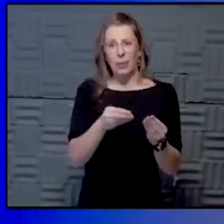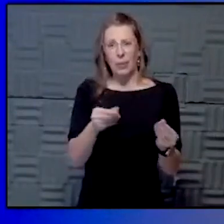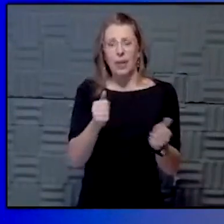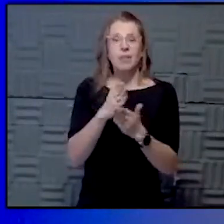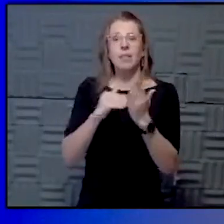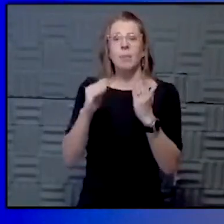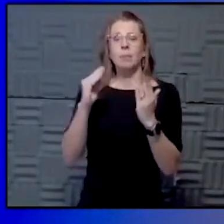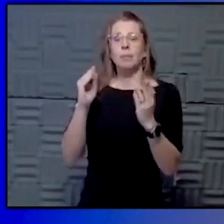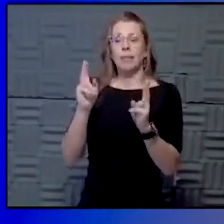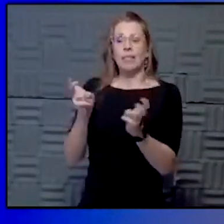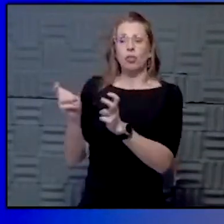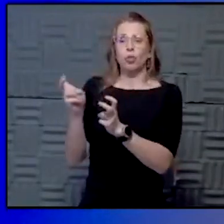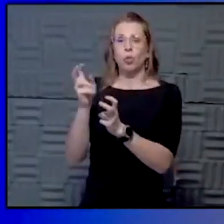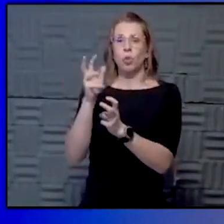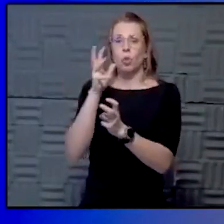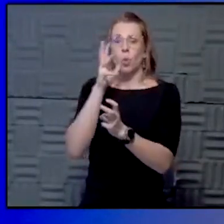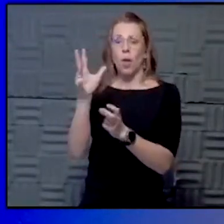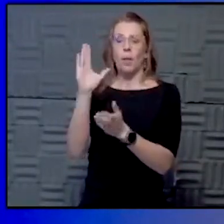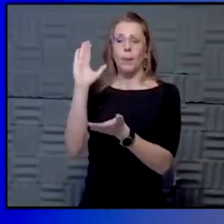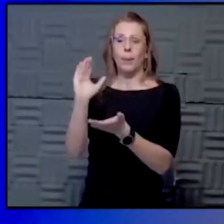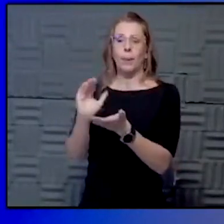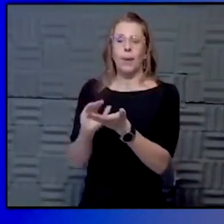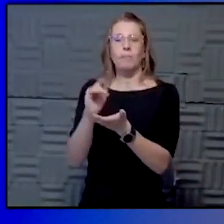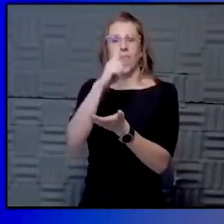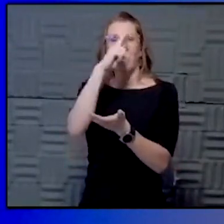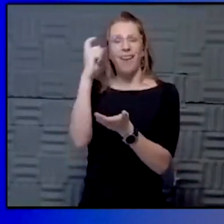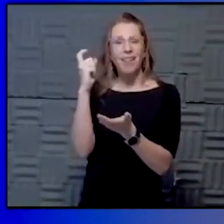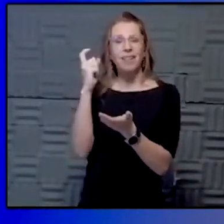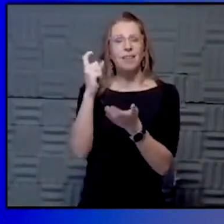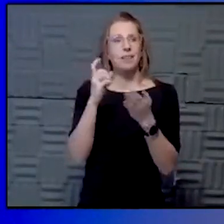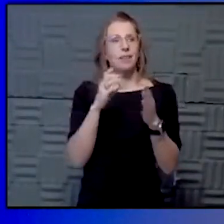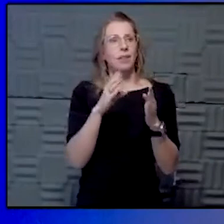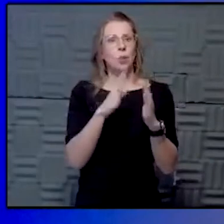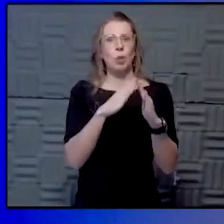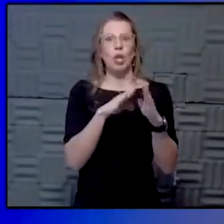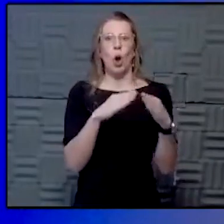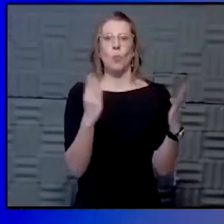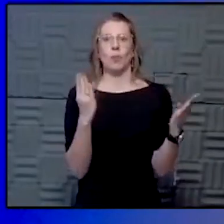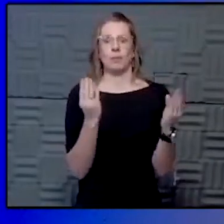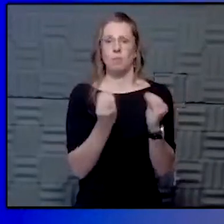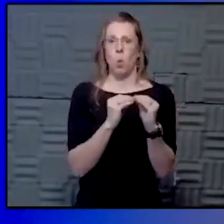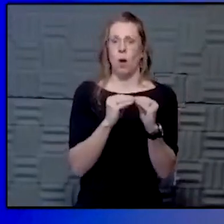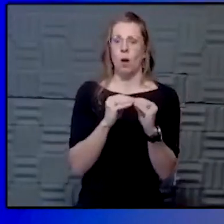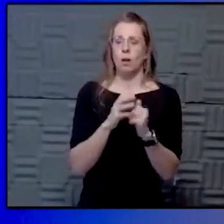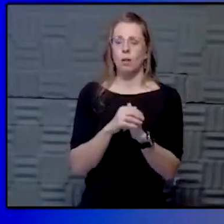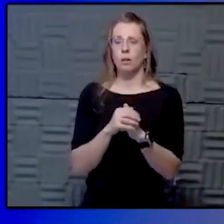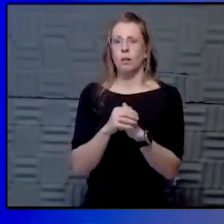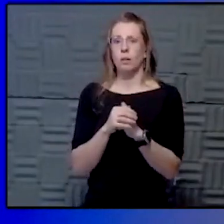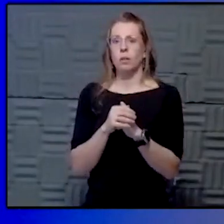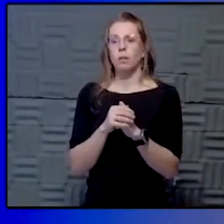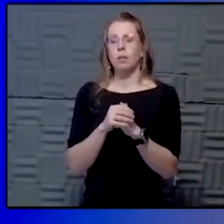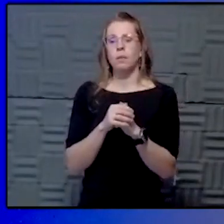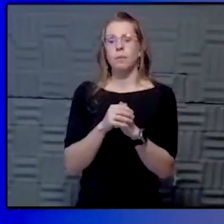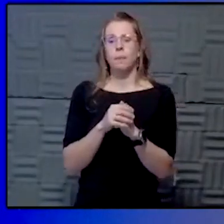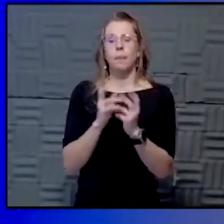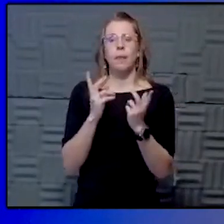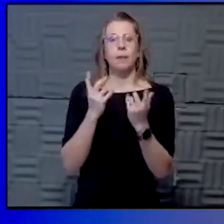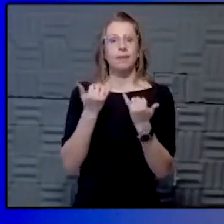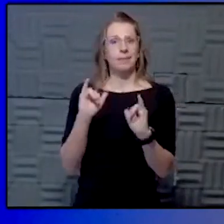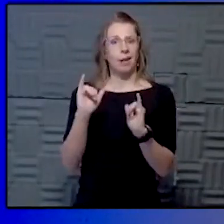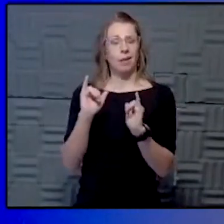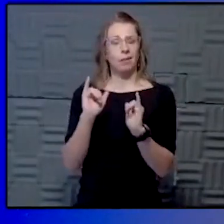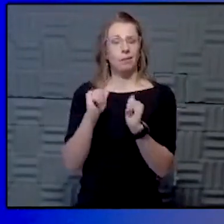taken care of just by opening up. But what is the important things to opening up? It's continuing to do those things we've talked about, those